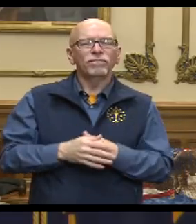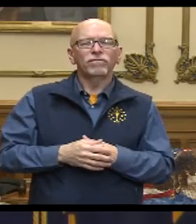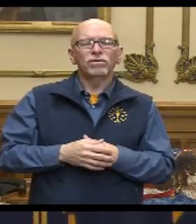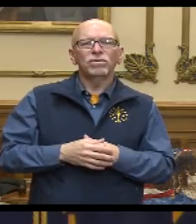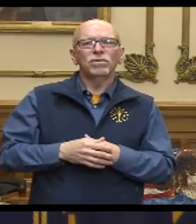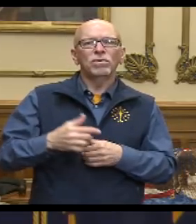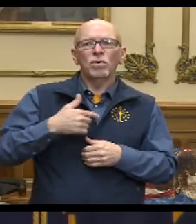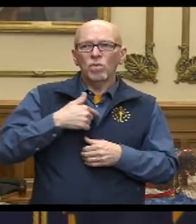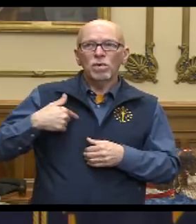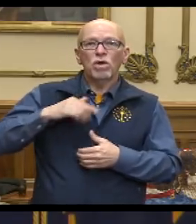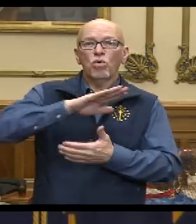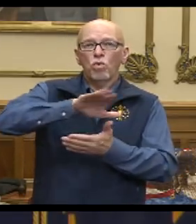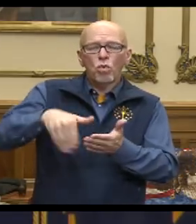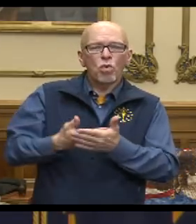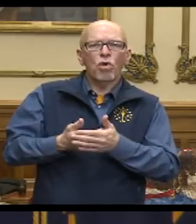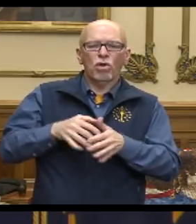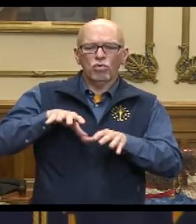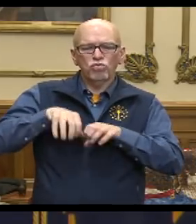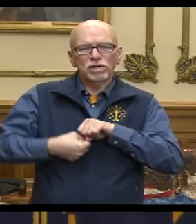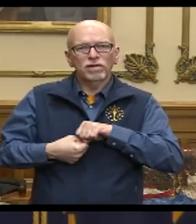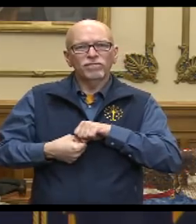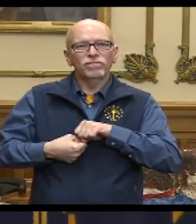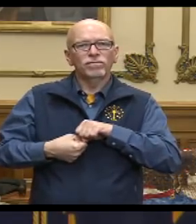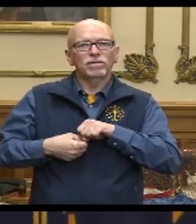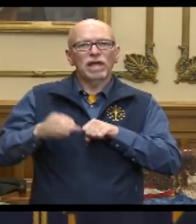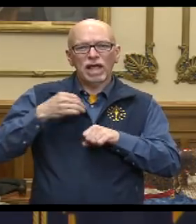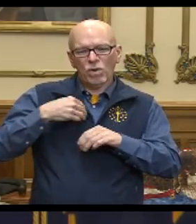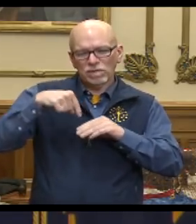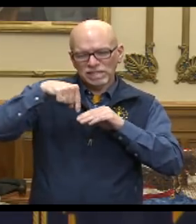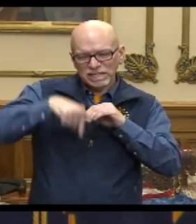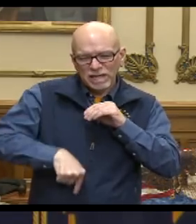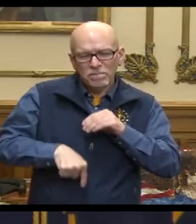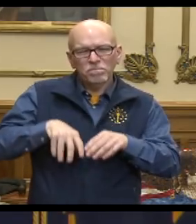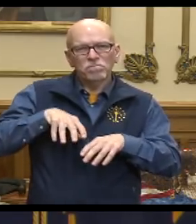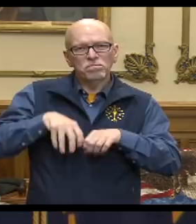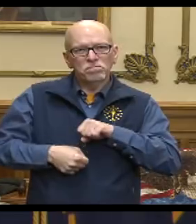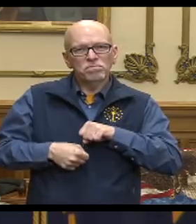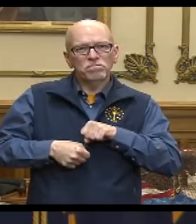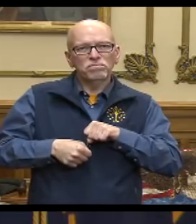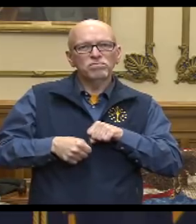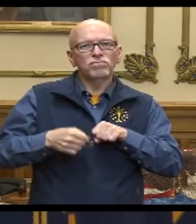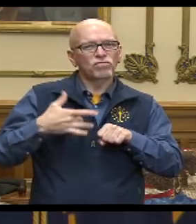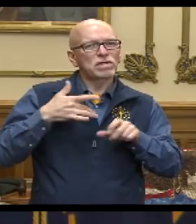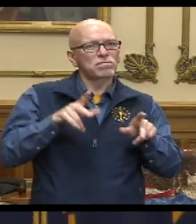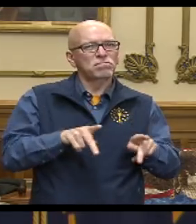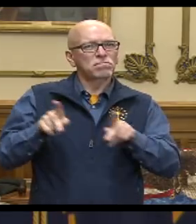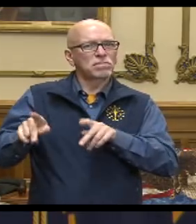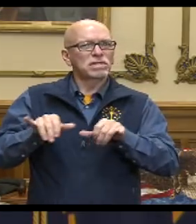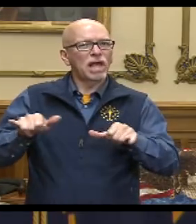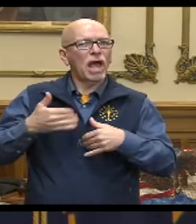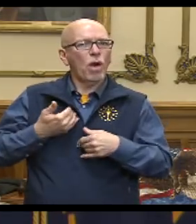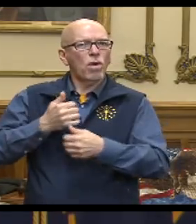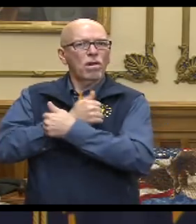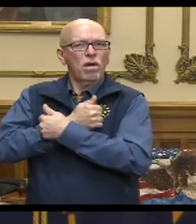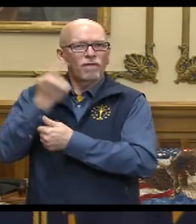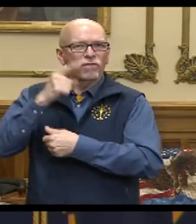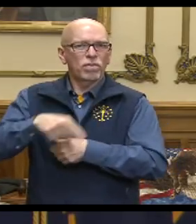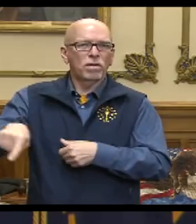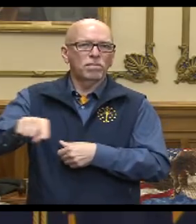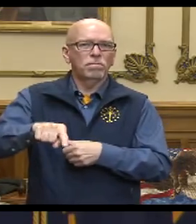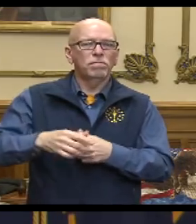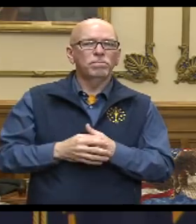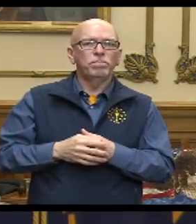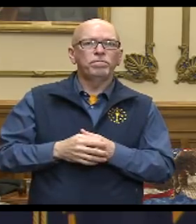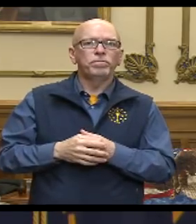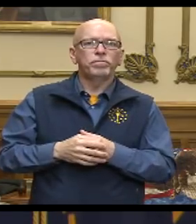all grieving, and the depth of our grief is commensurate to how much we love them. And so